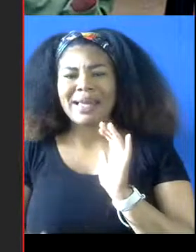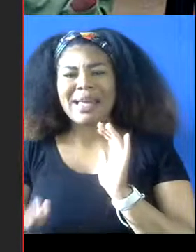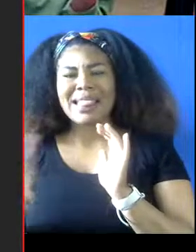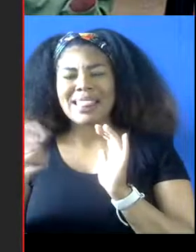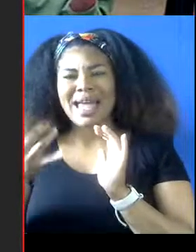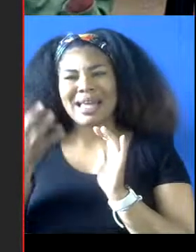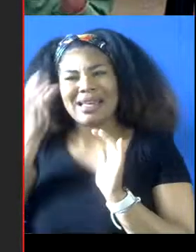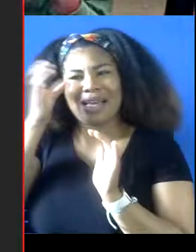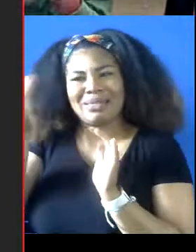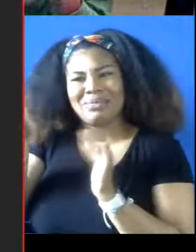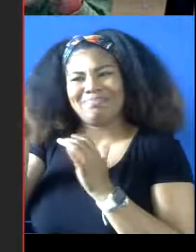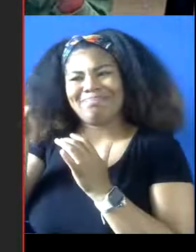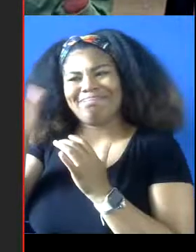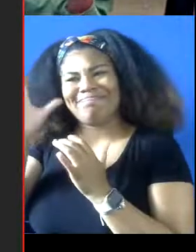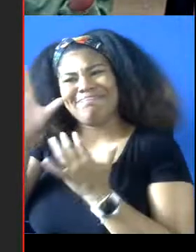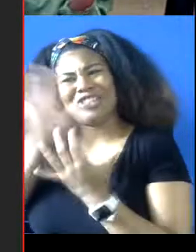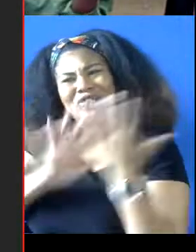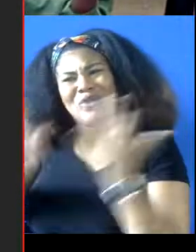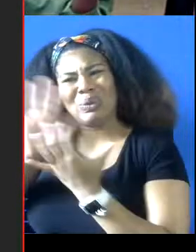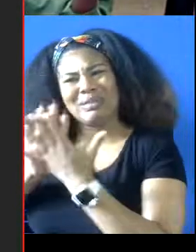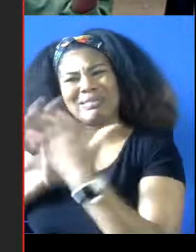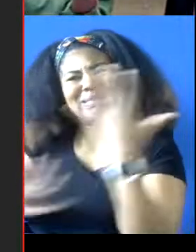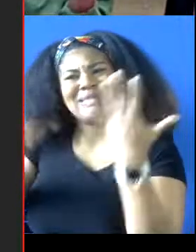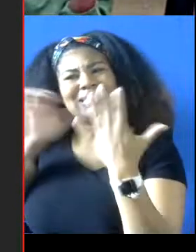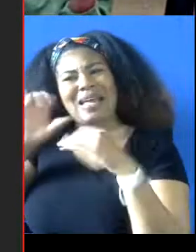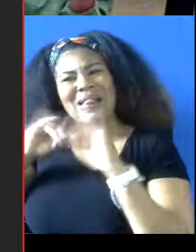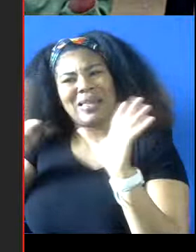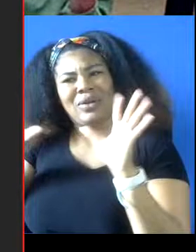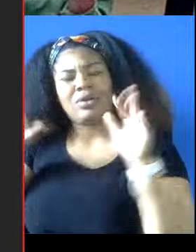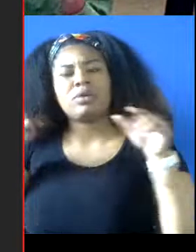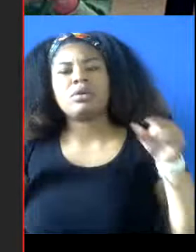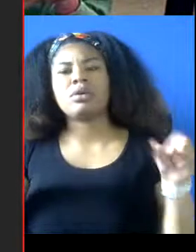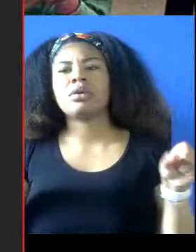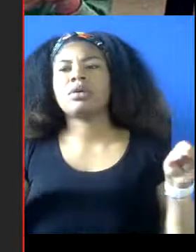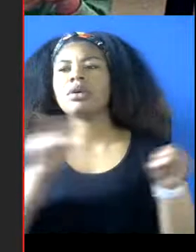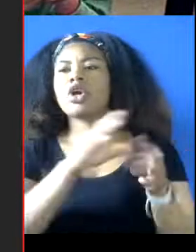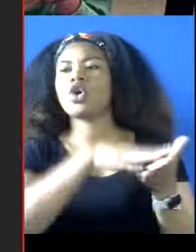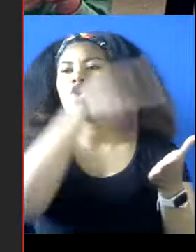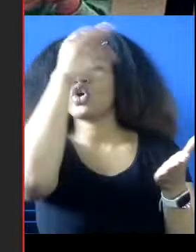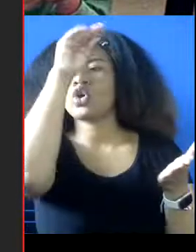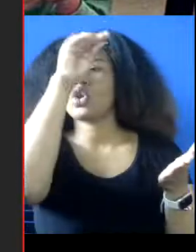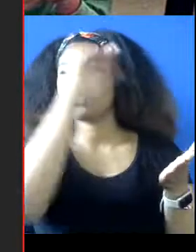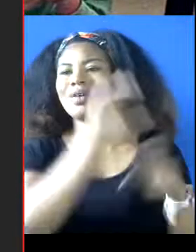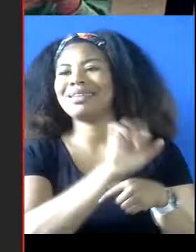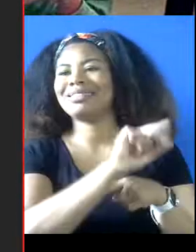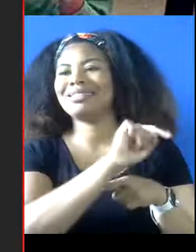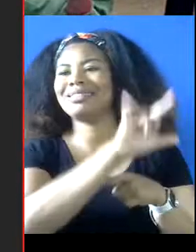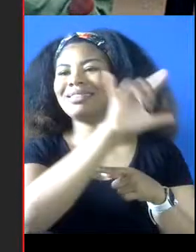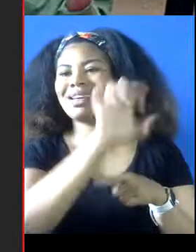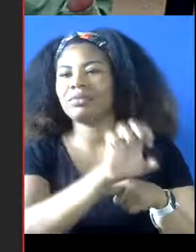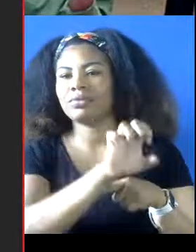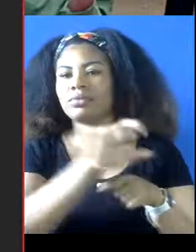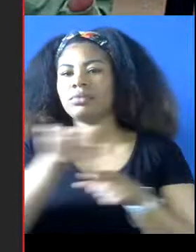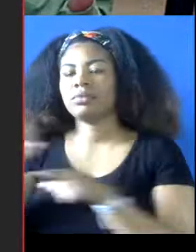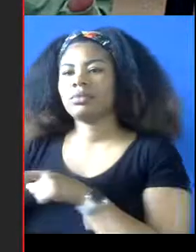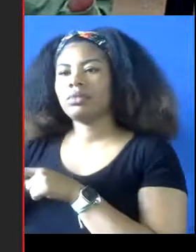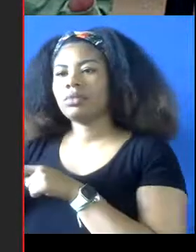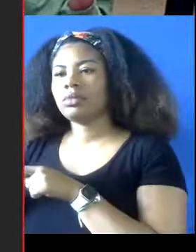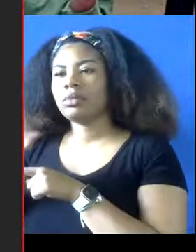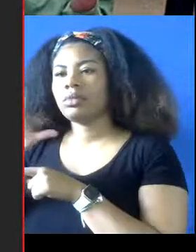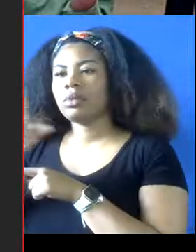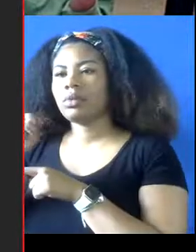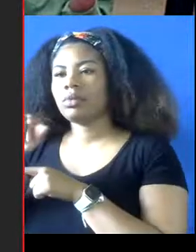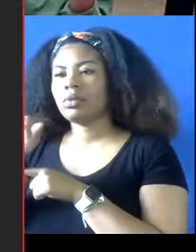a little more concrete, but what's the difference between a learning style and multimodal learning? Well, we want to think